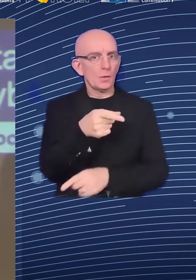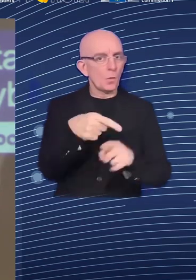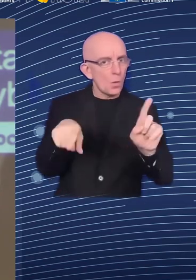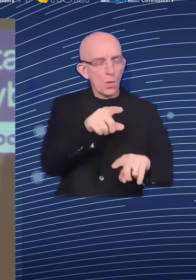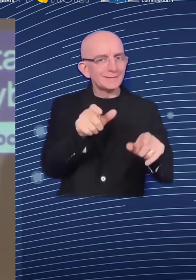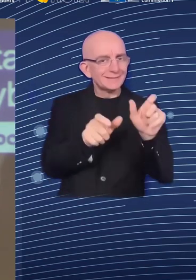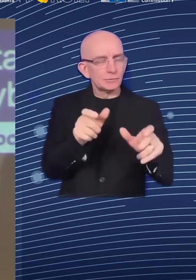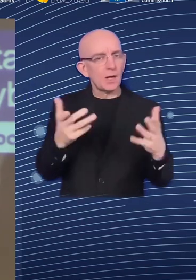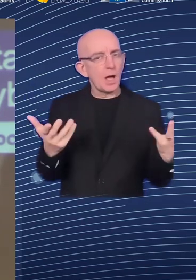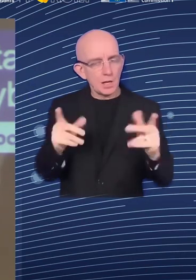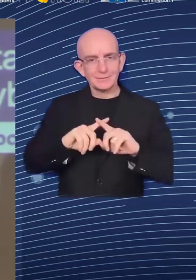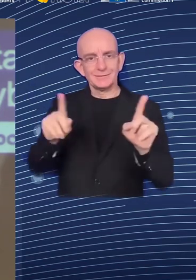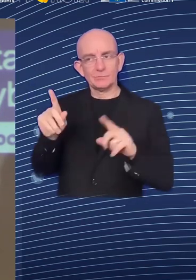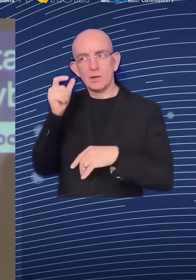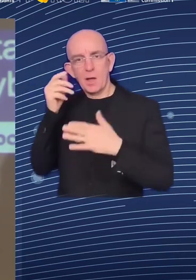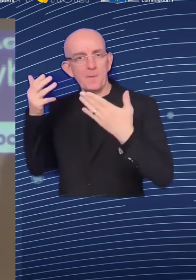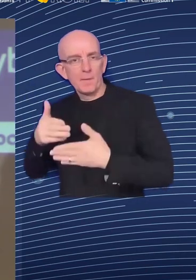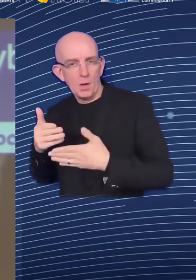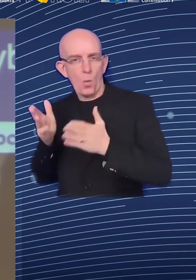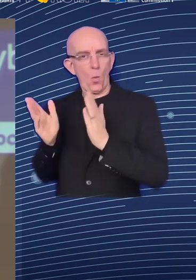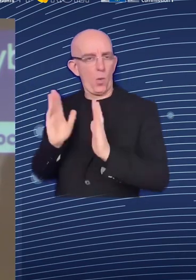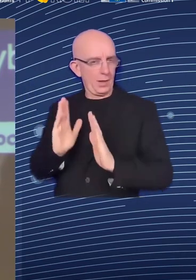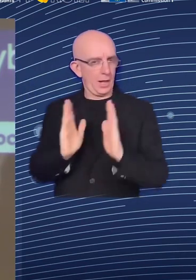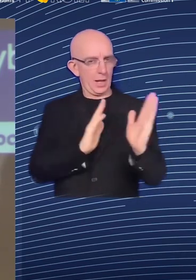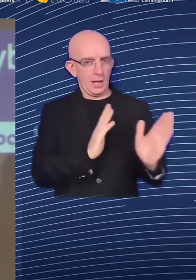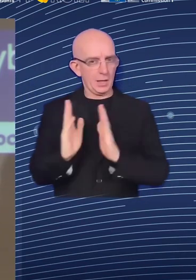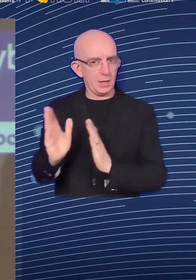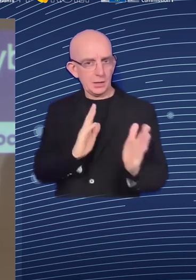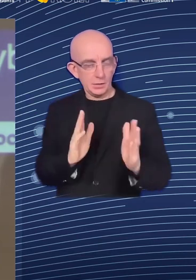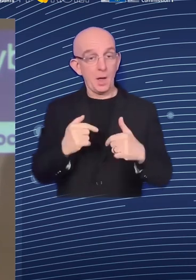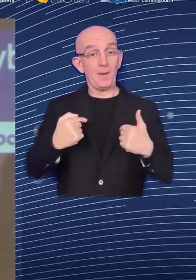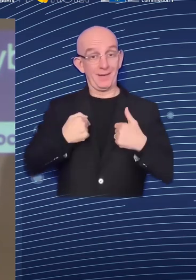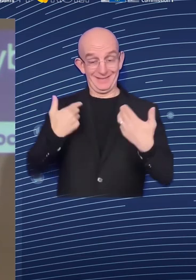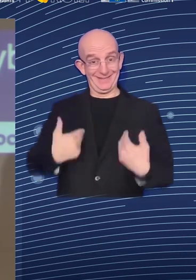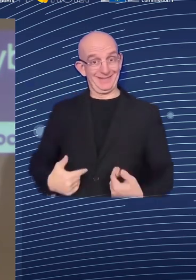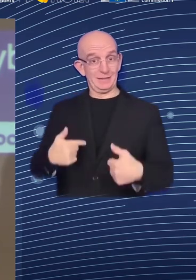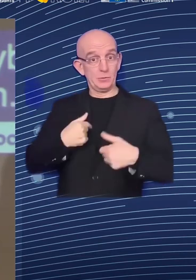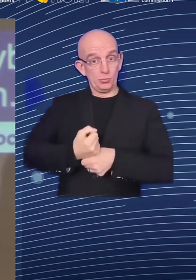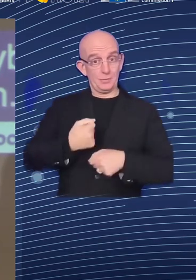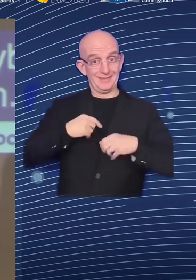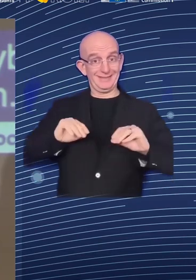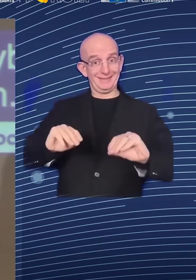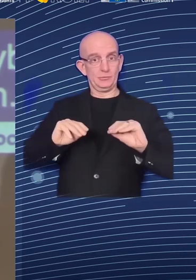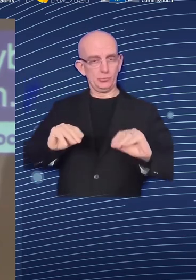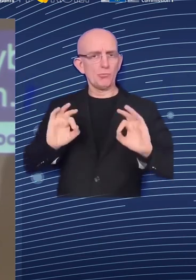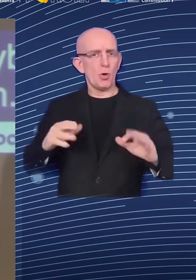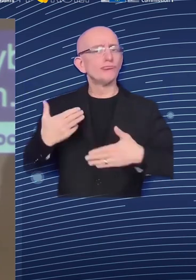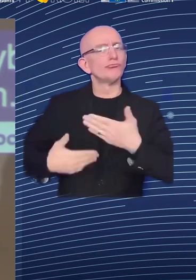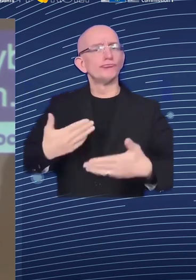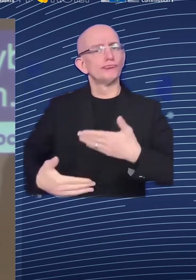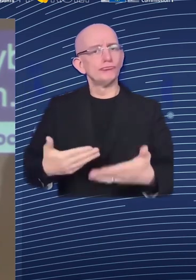That's the platform and so on. You've got advantage when you want to be massive, when you want